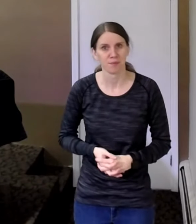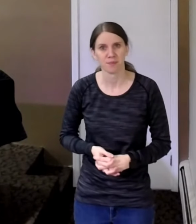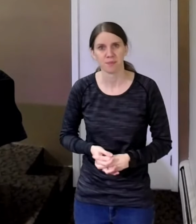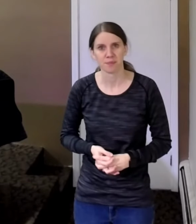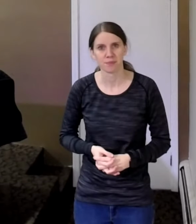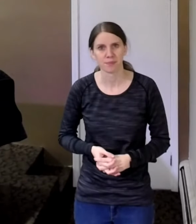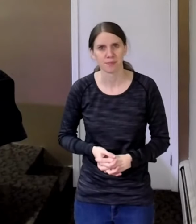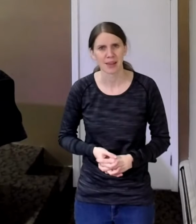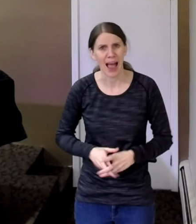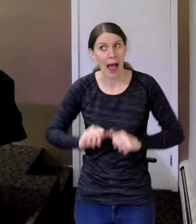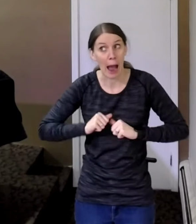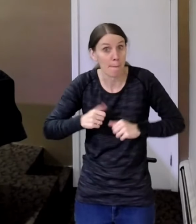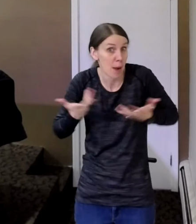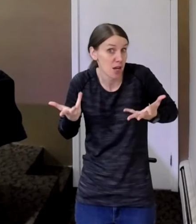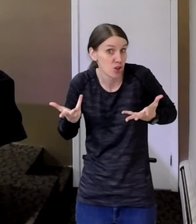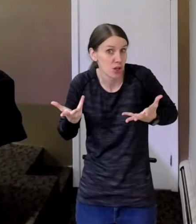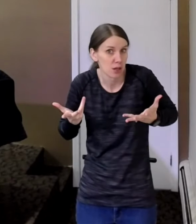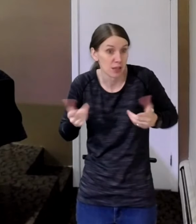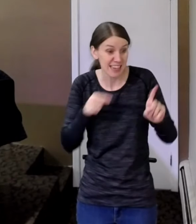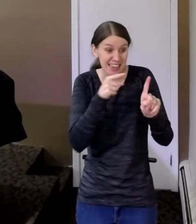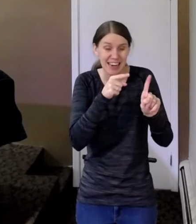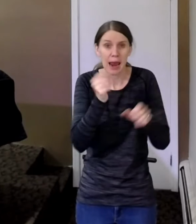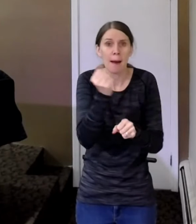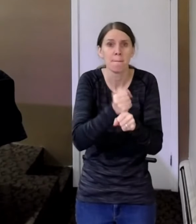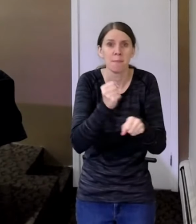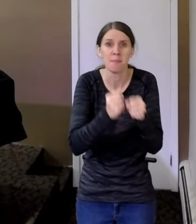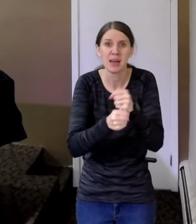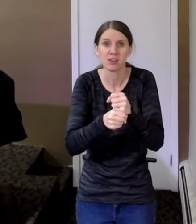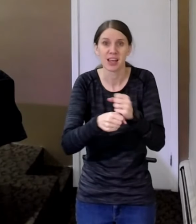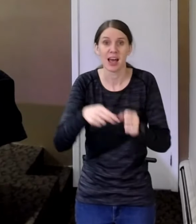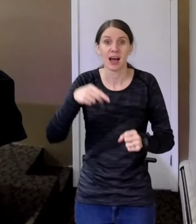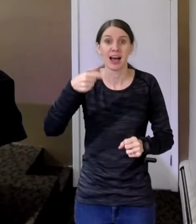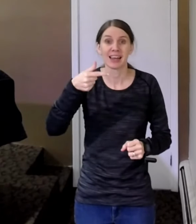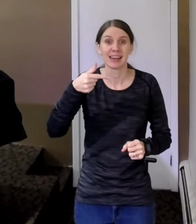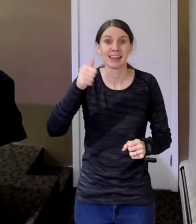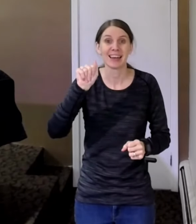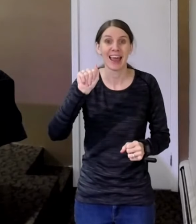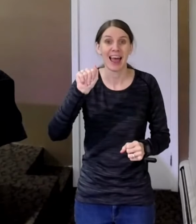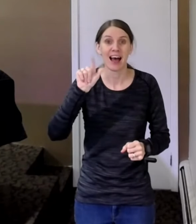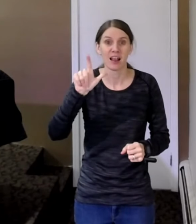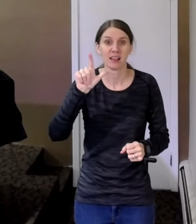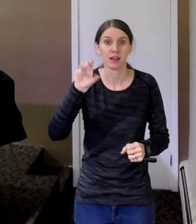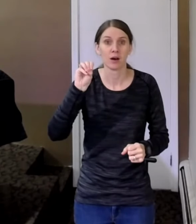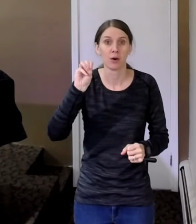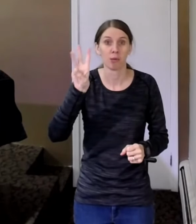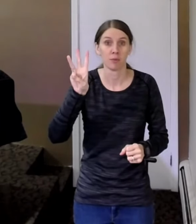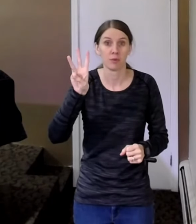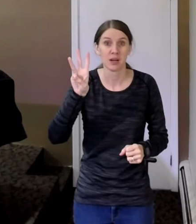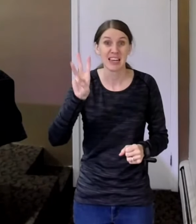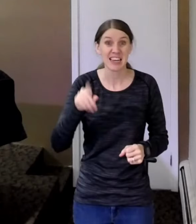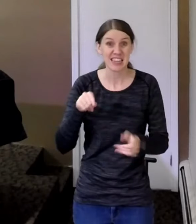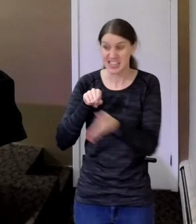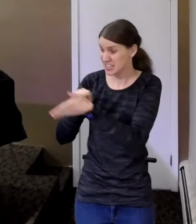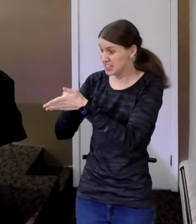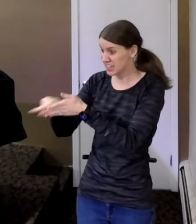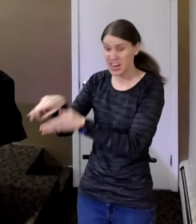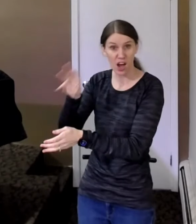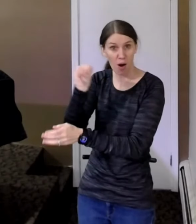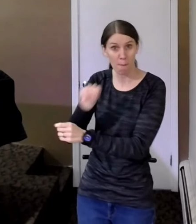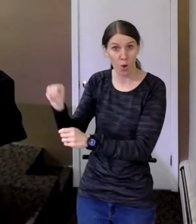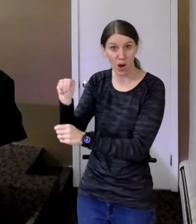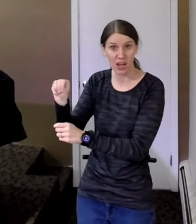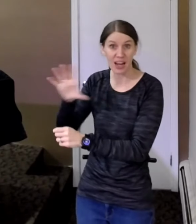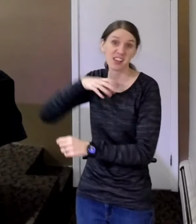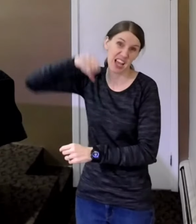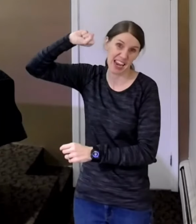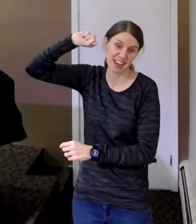How much rage? He builds a gallows to kill him on. Okay? So here we have a